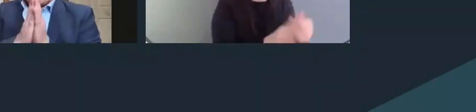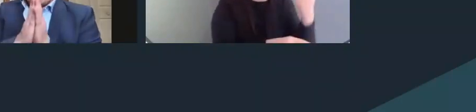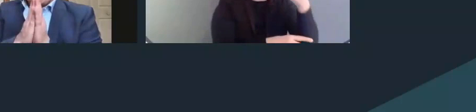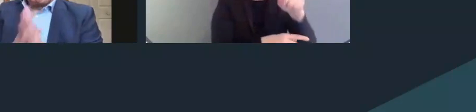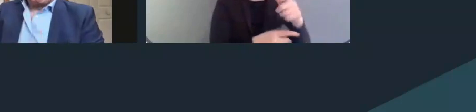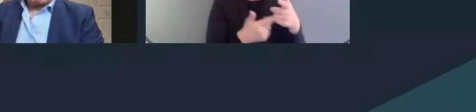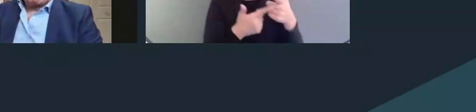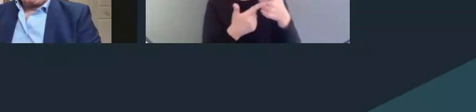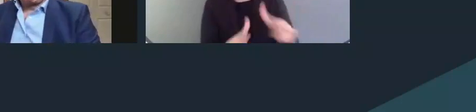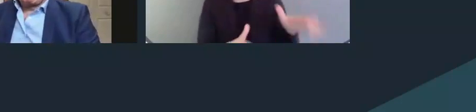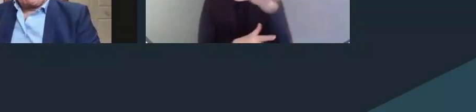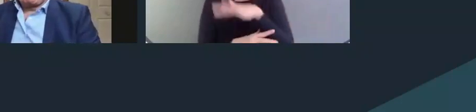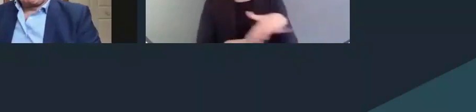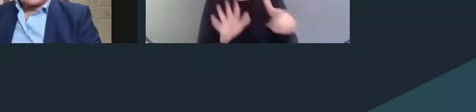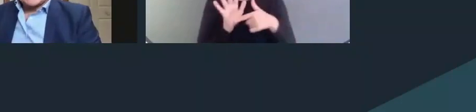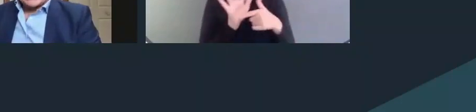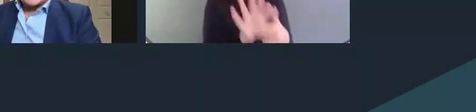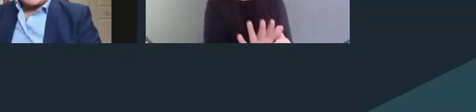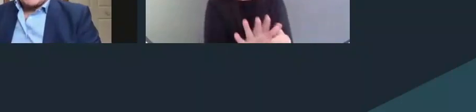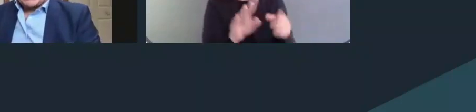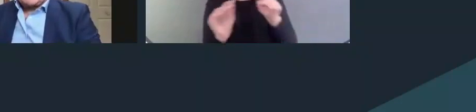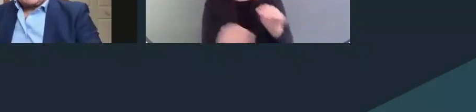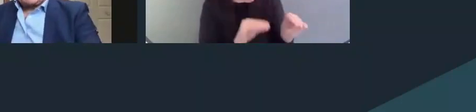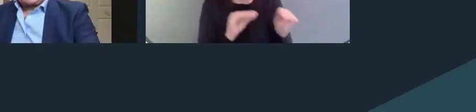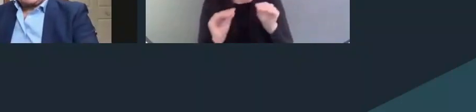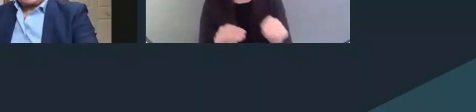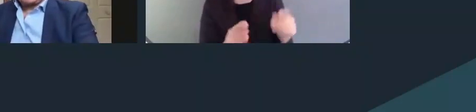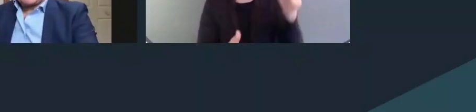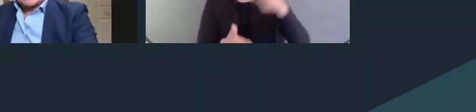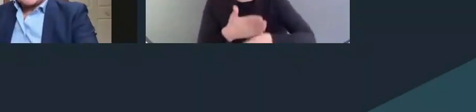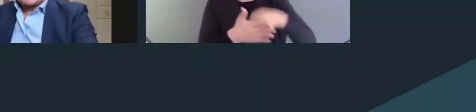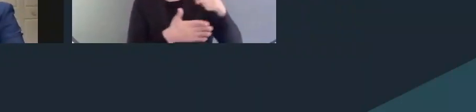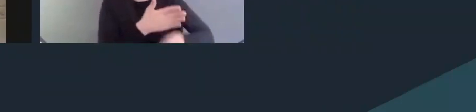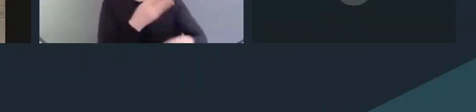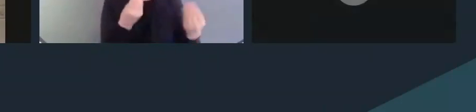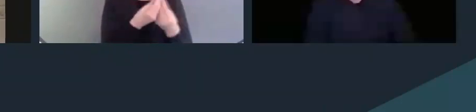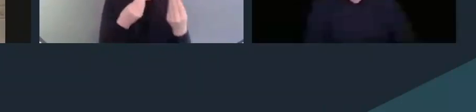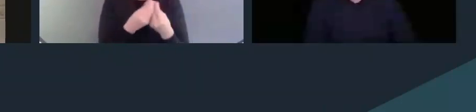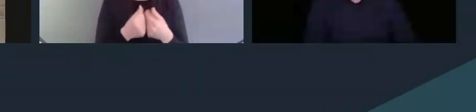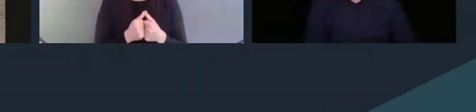Thank you, everyone. Thanks, everybody.